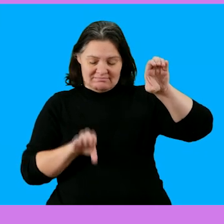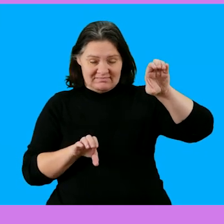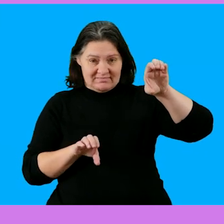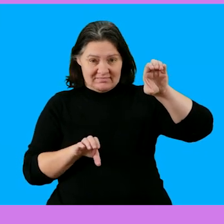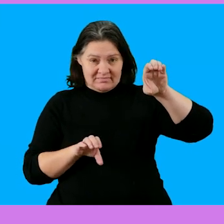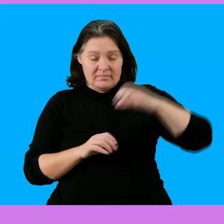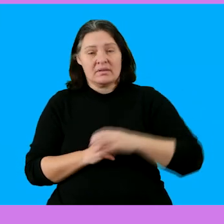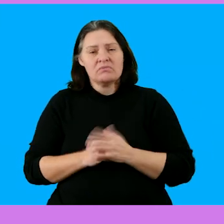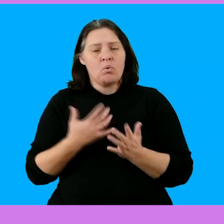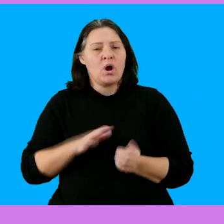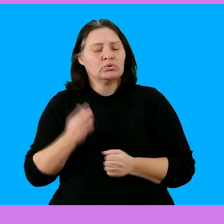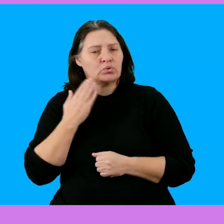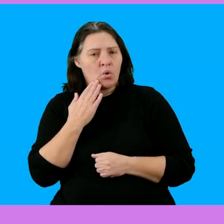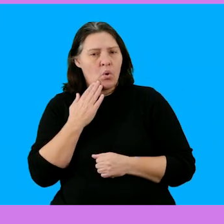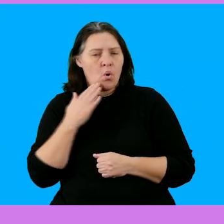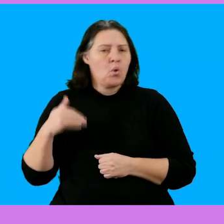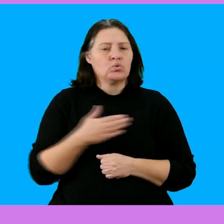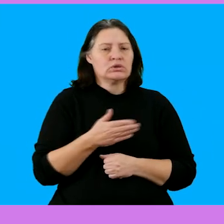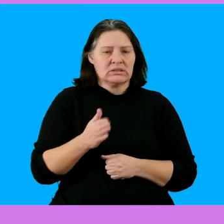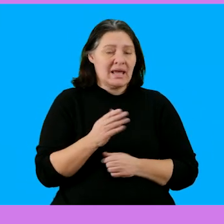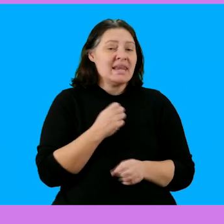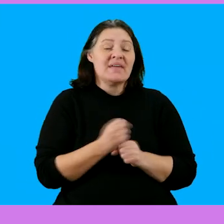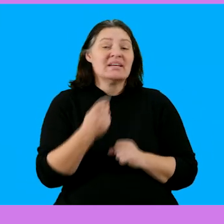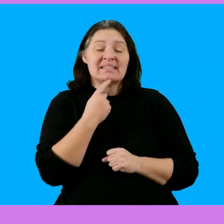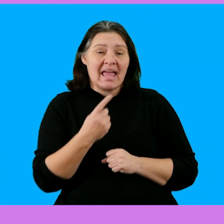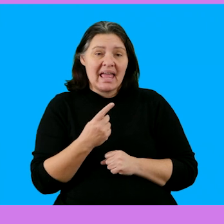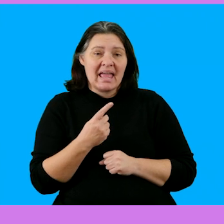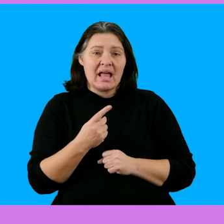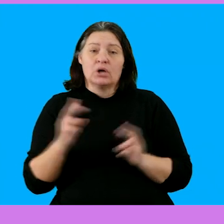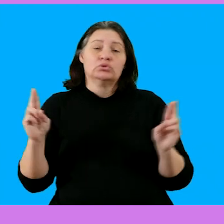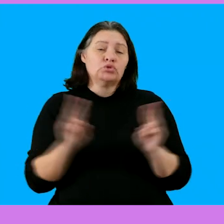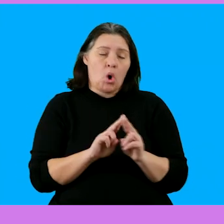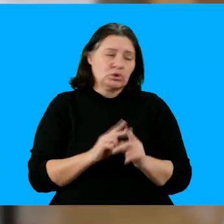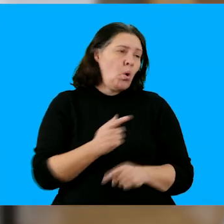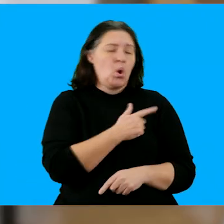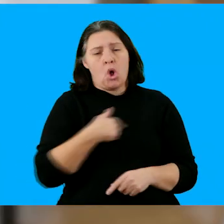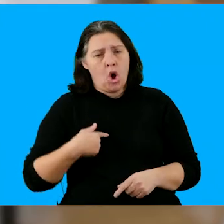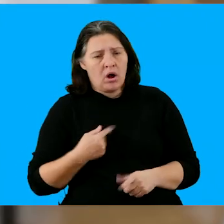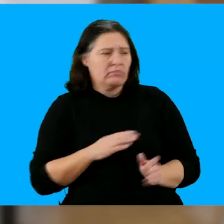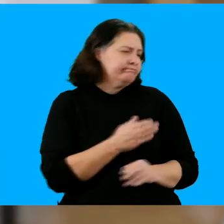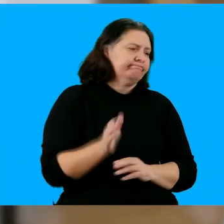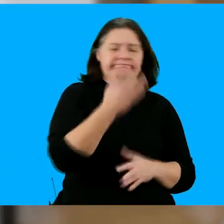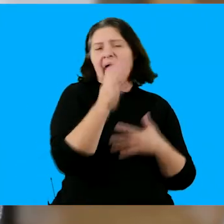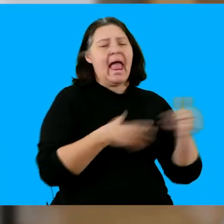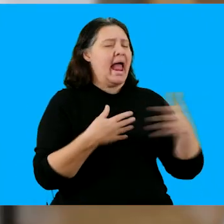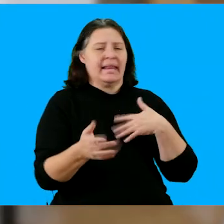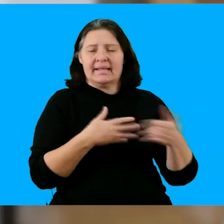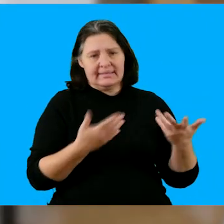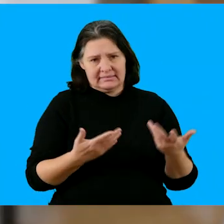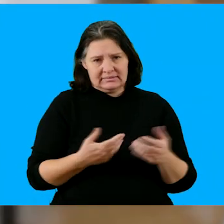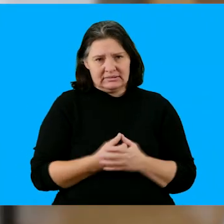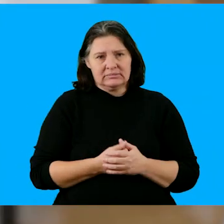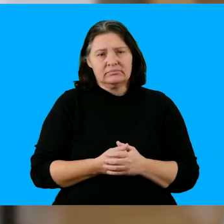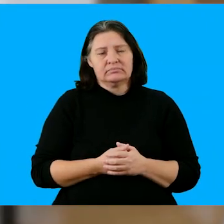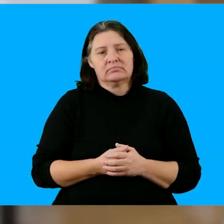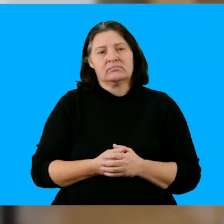Okay? So in this case, we would like to know the route. It never specified it must be the shortest route. No particular items was